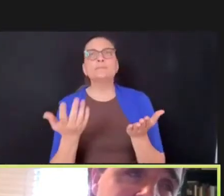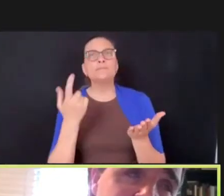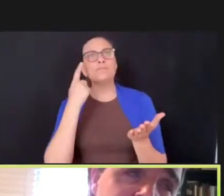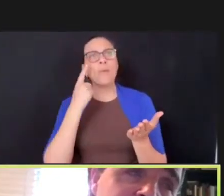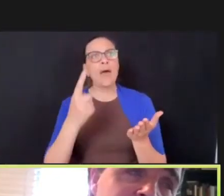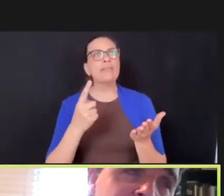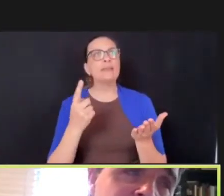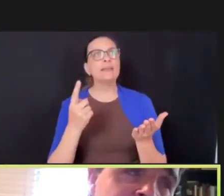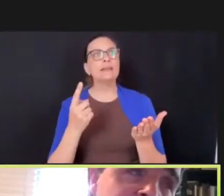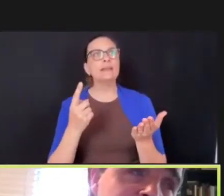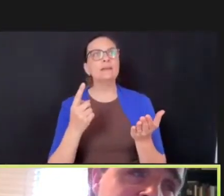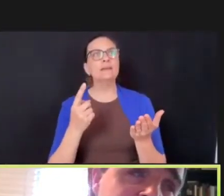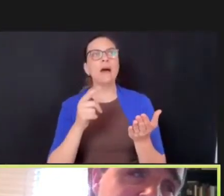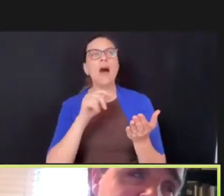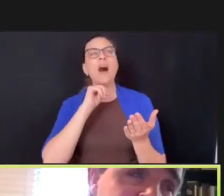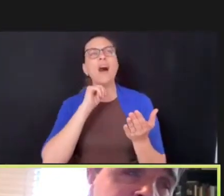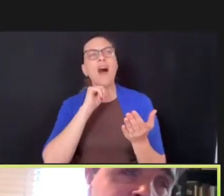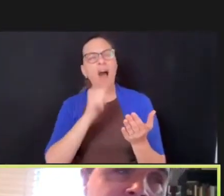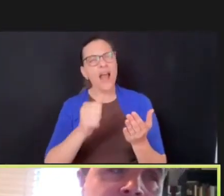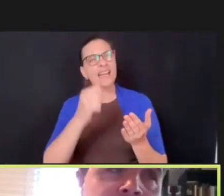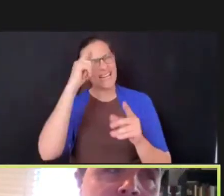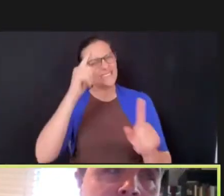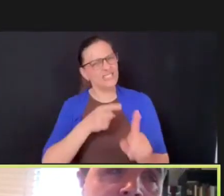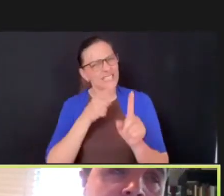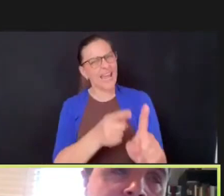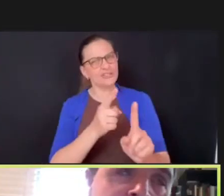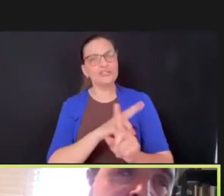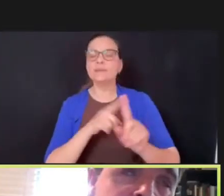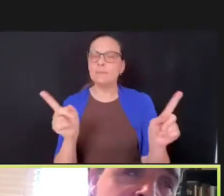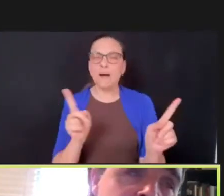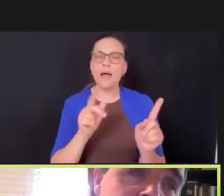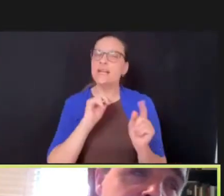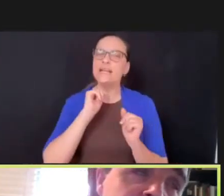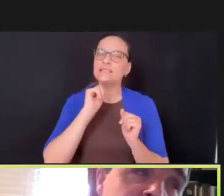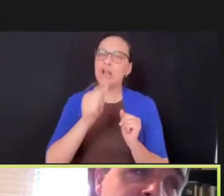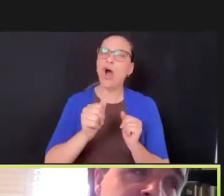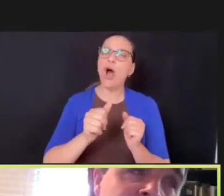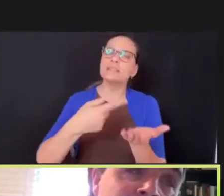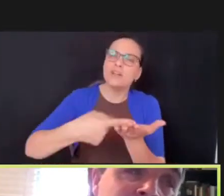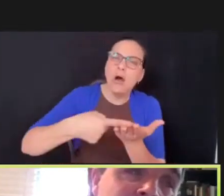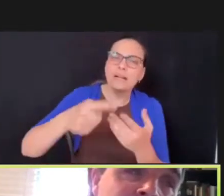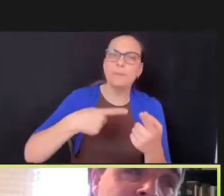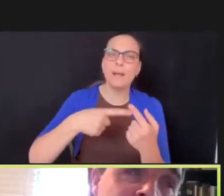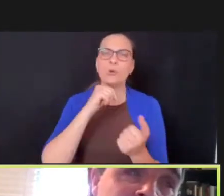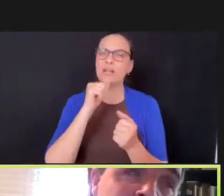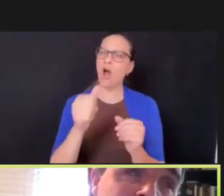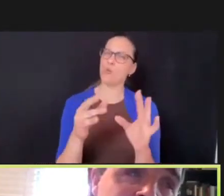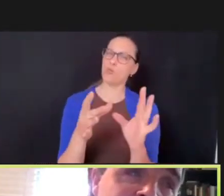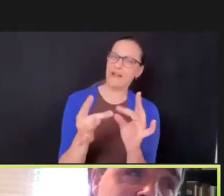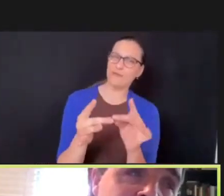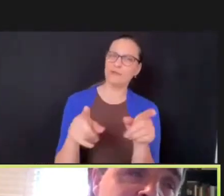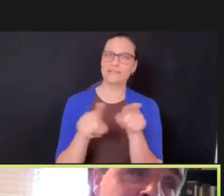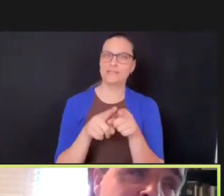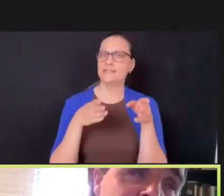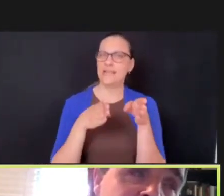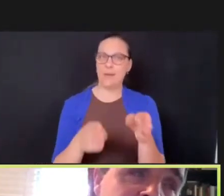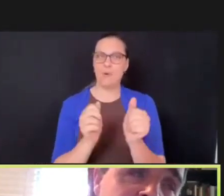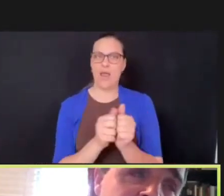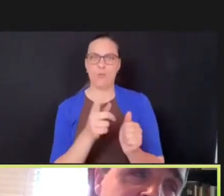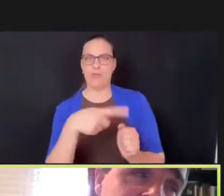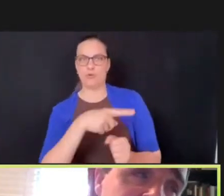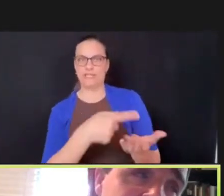not talked about or not referenced in the same way in those discussions. I've